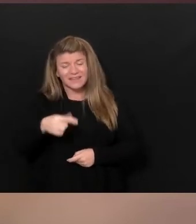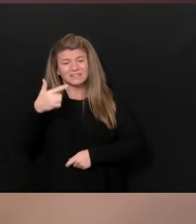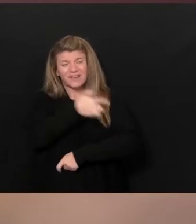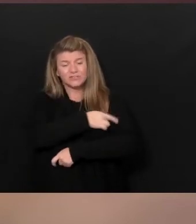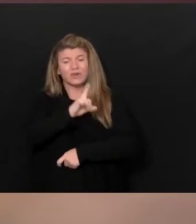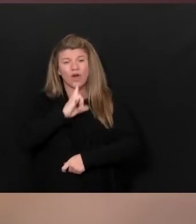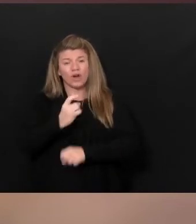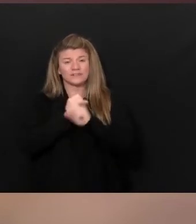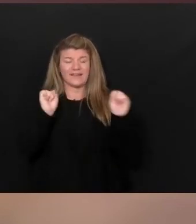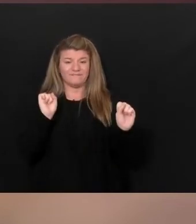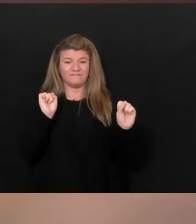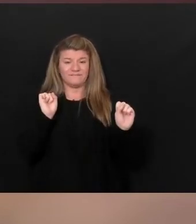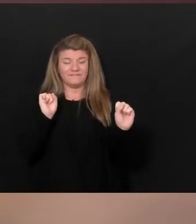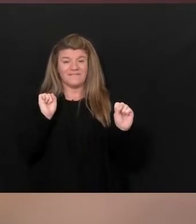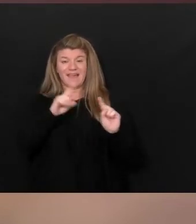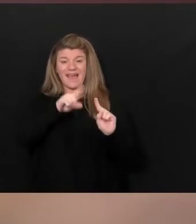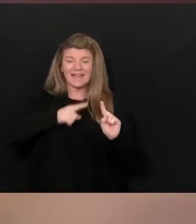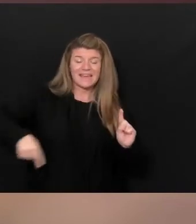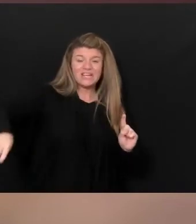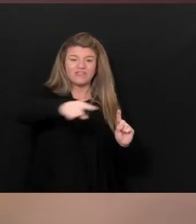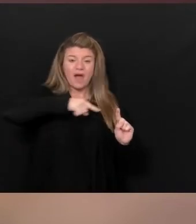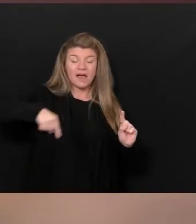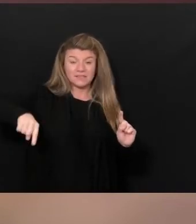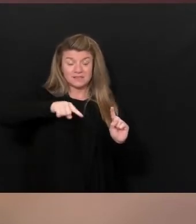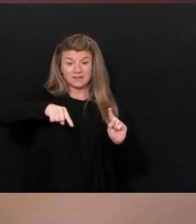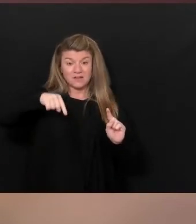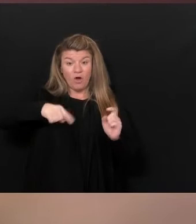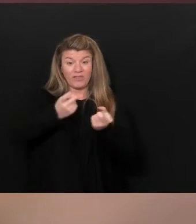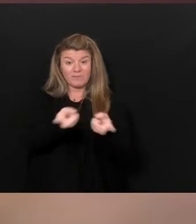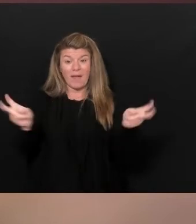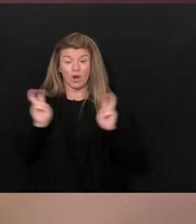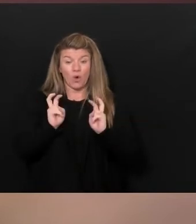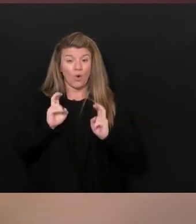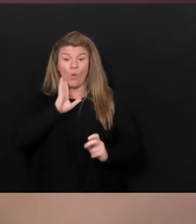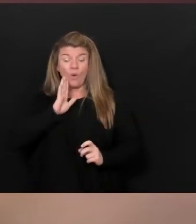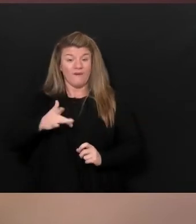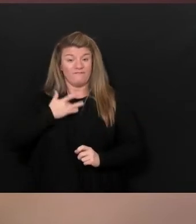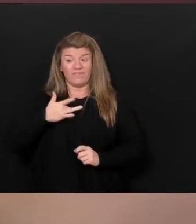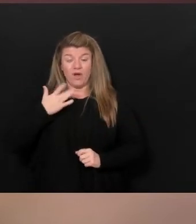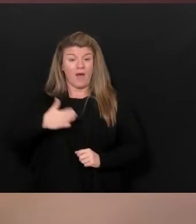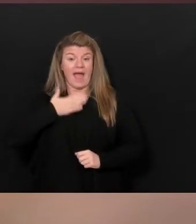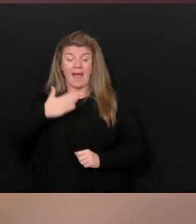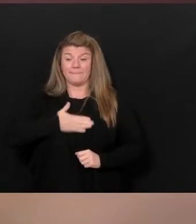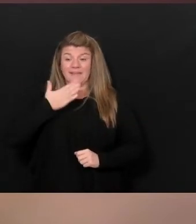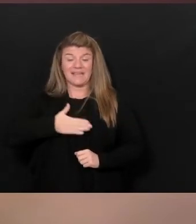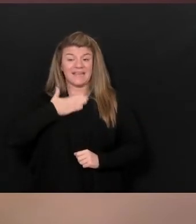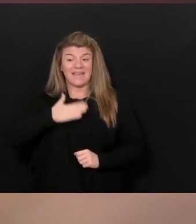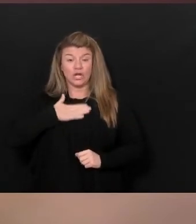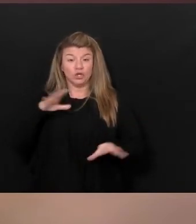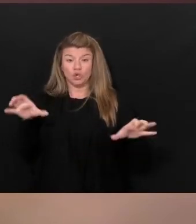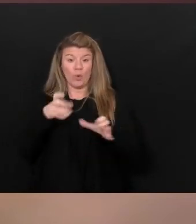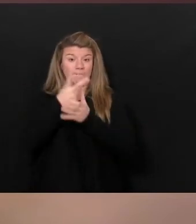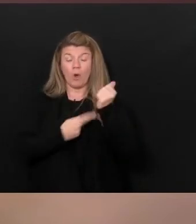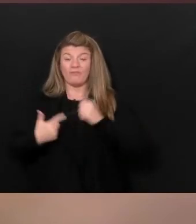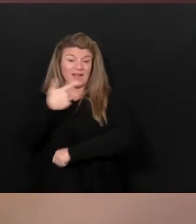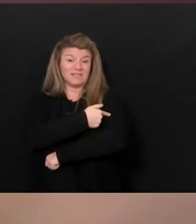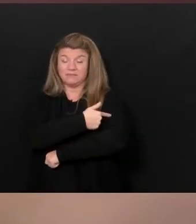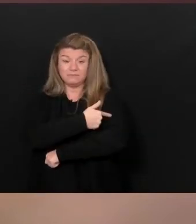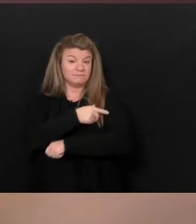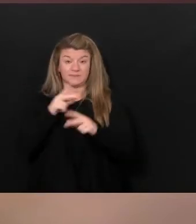and each one of us on this call will be happy and feel very comfortable taking either of those vaccines or